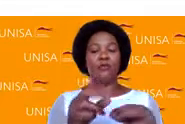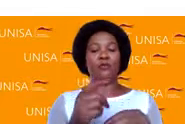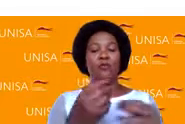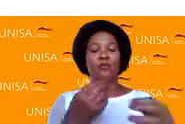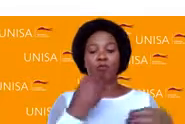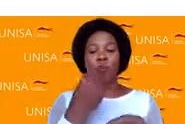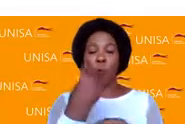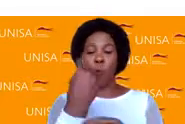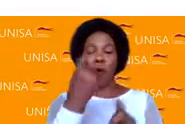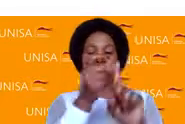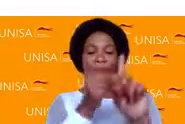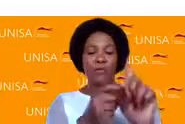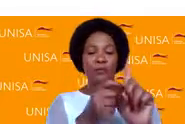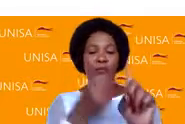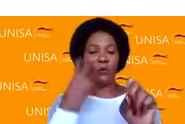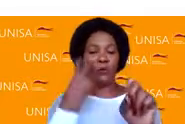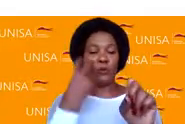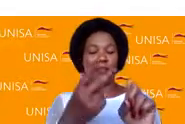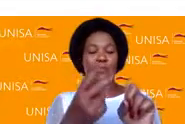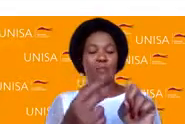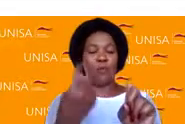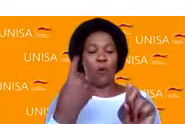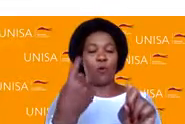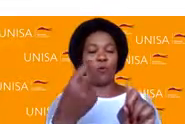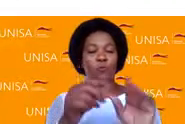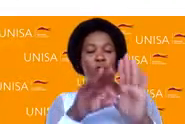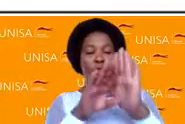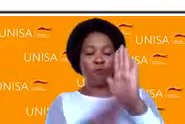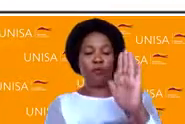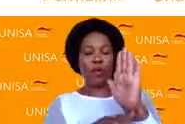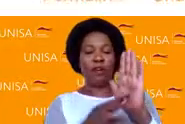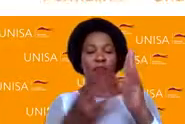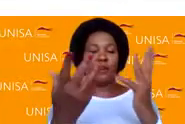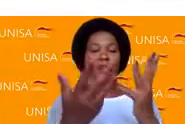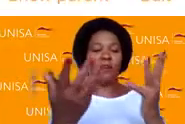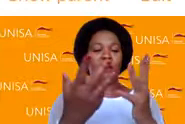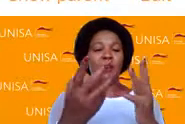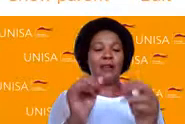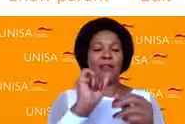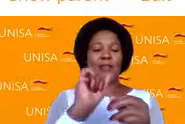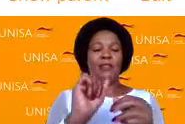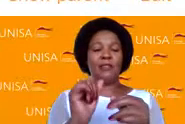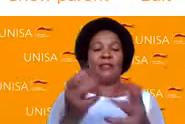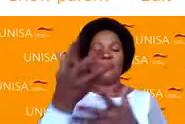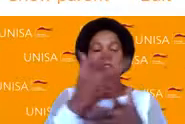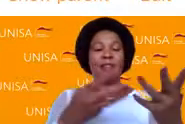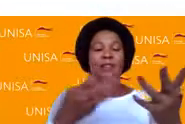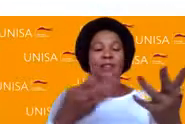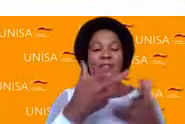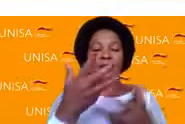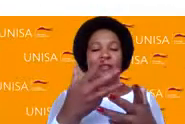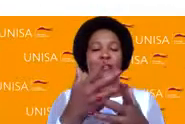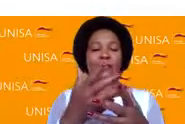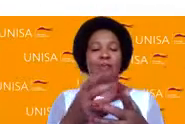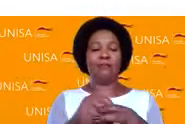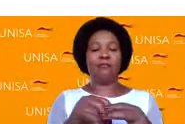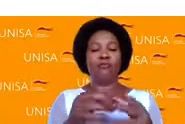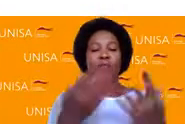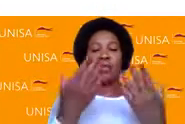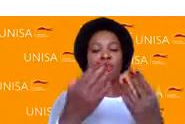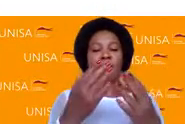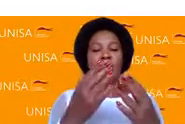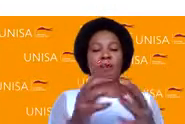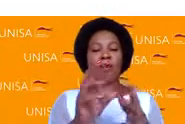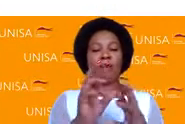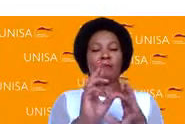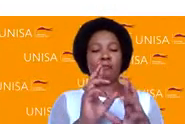you'll see this will actually fall underneath his discussion. So you can see just by the indent who replied and